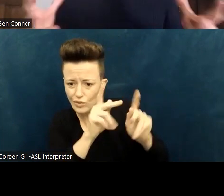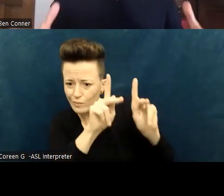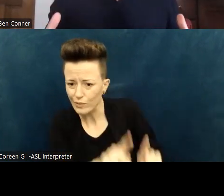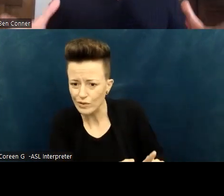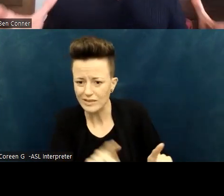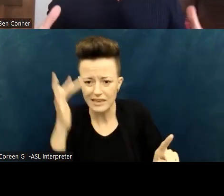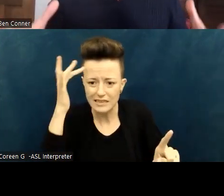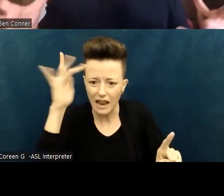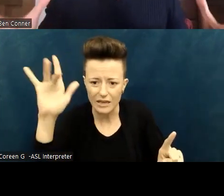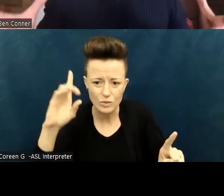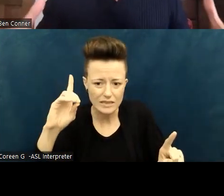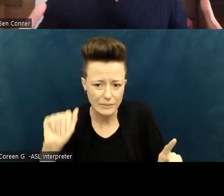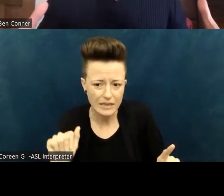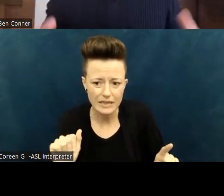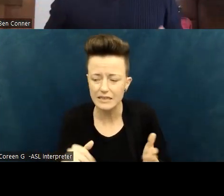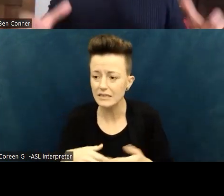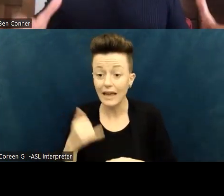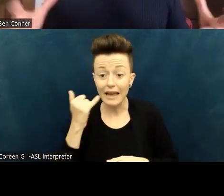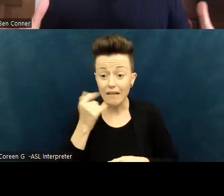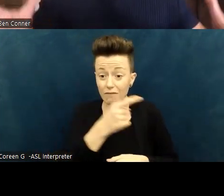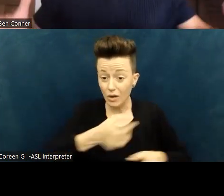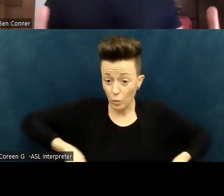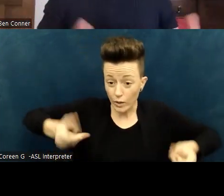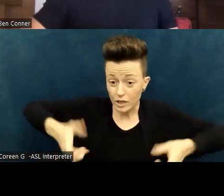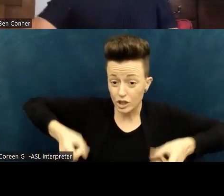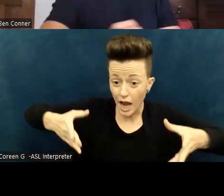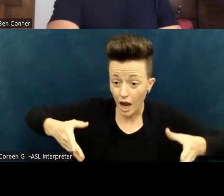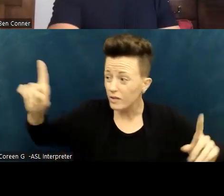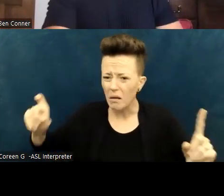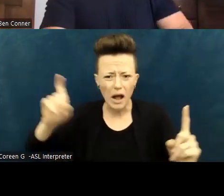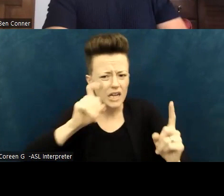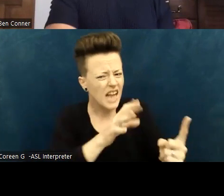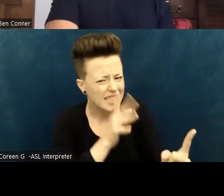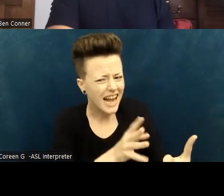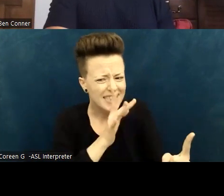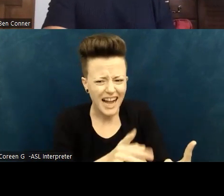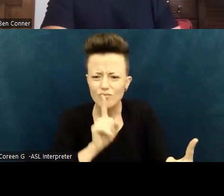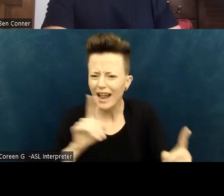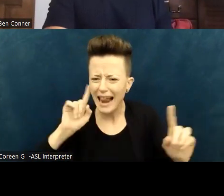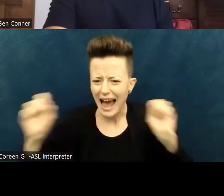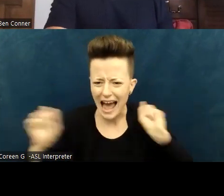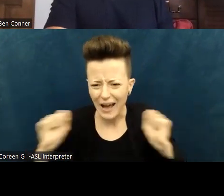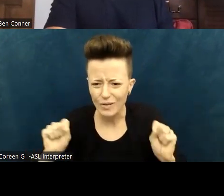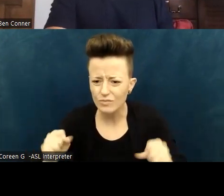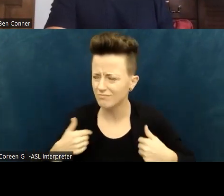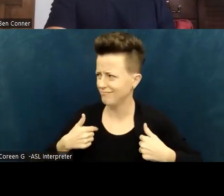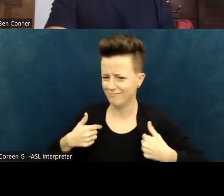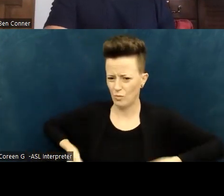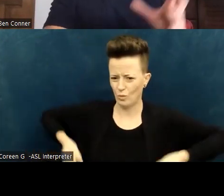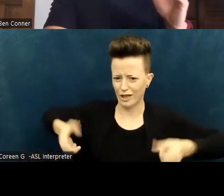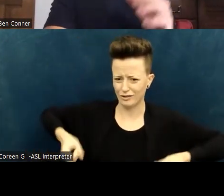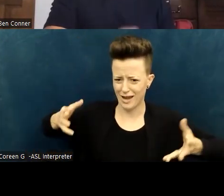really loudly to folks in wheelchairs. They don't know what to do. Even well-meaning people just